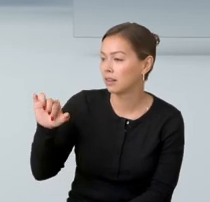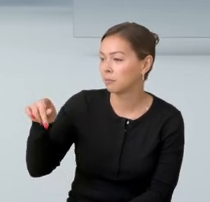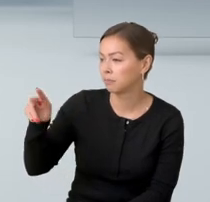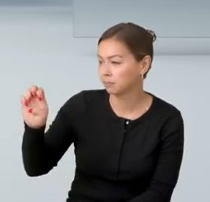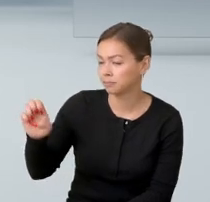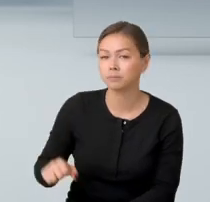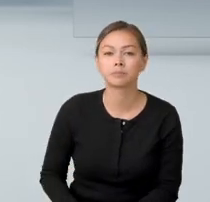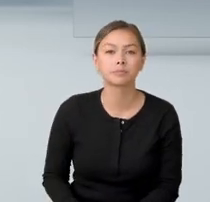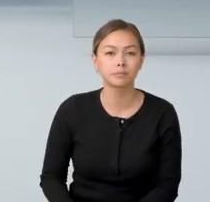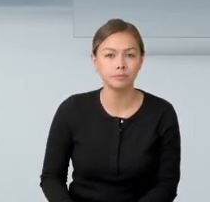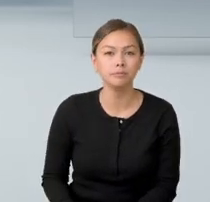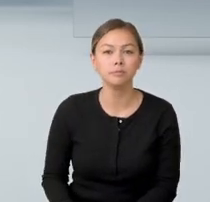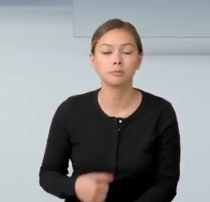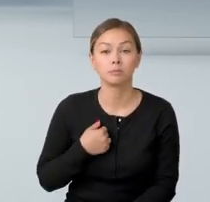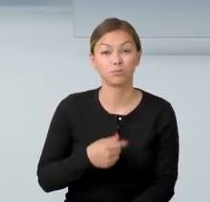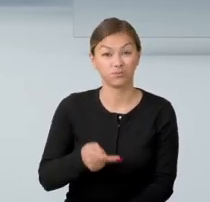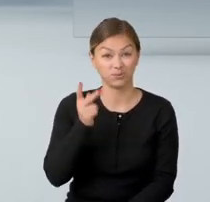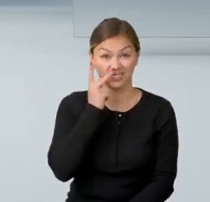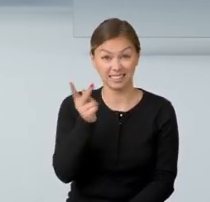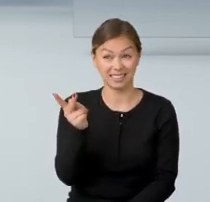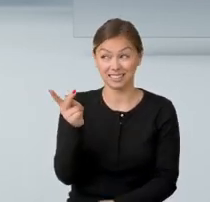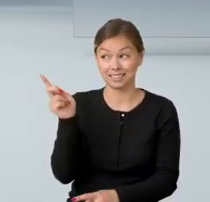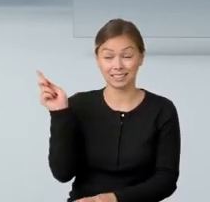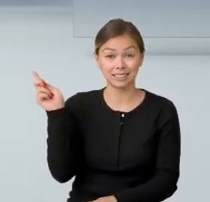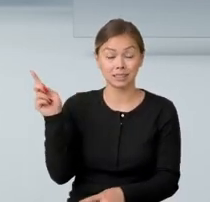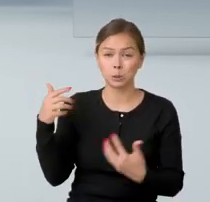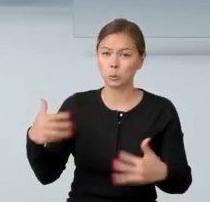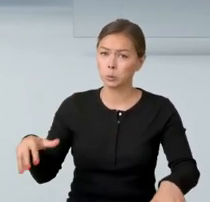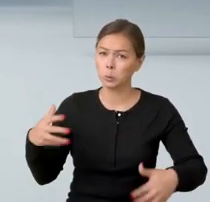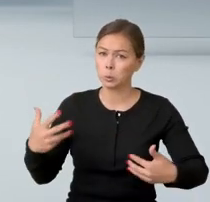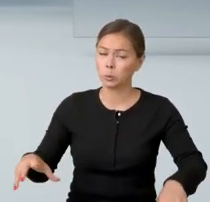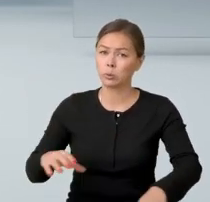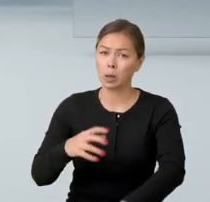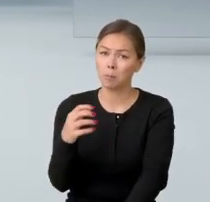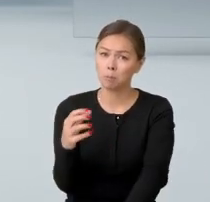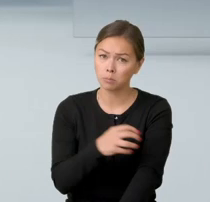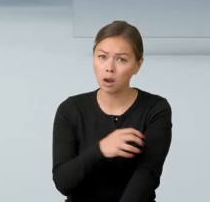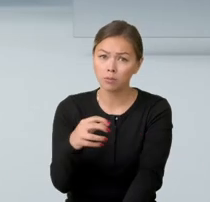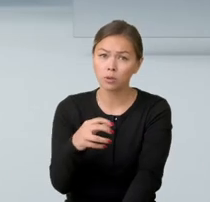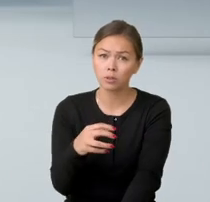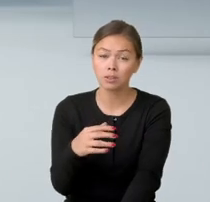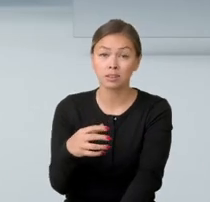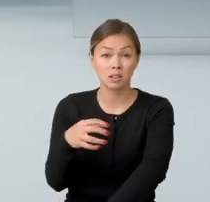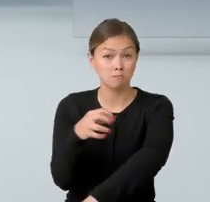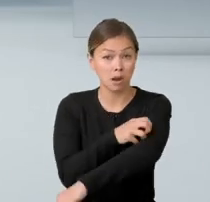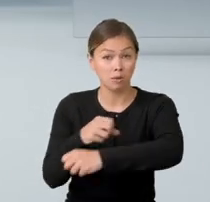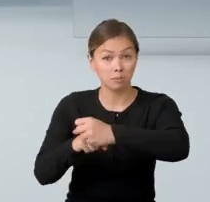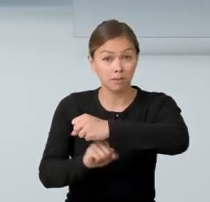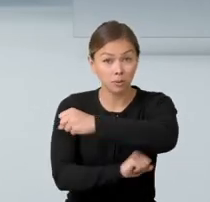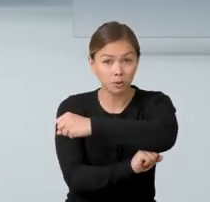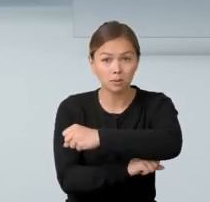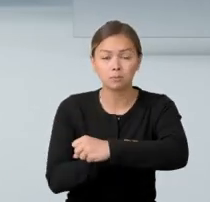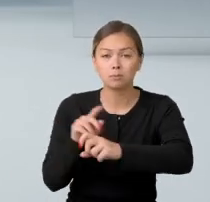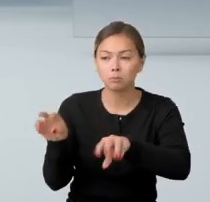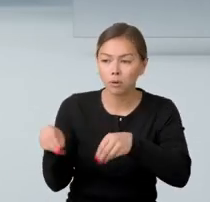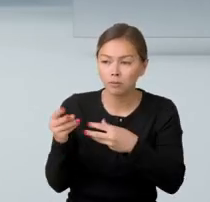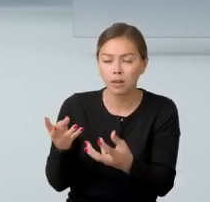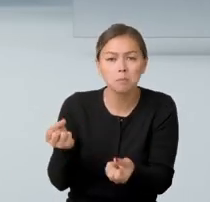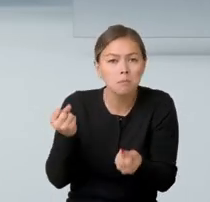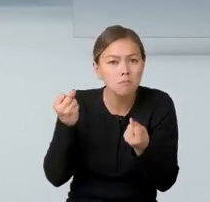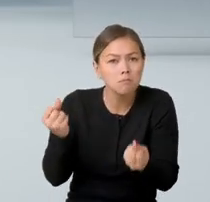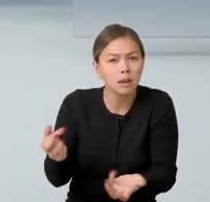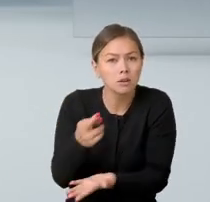thank you Philip yes and uh as you could see we have a very powerful tool here Power